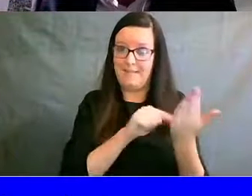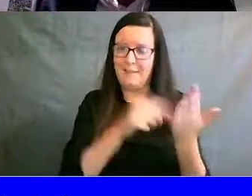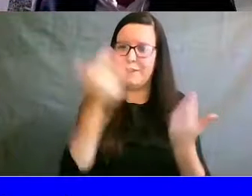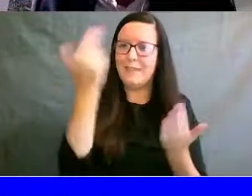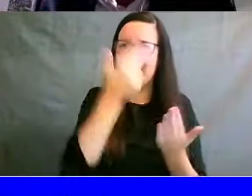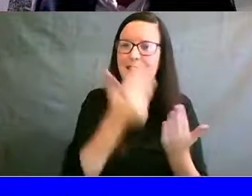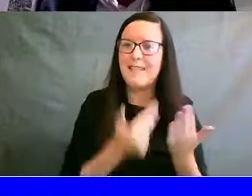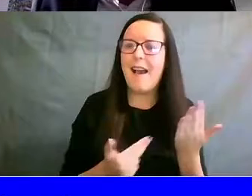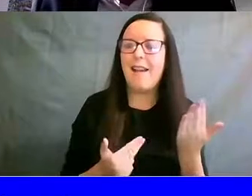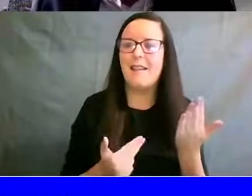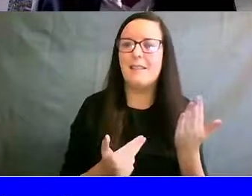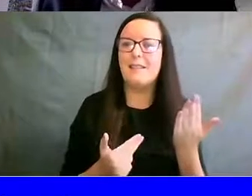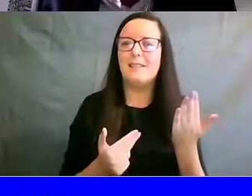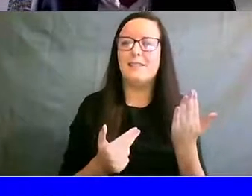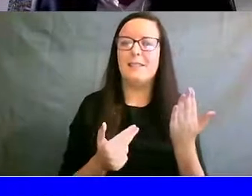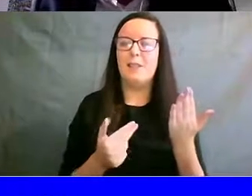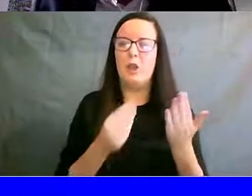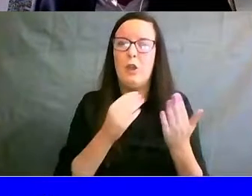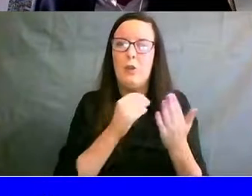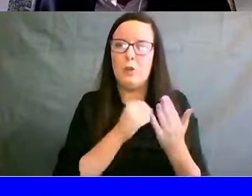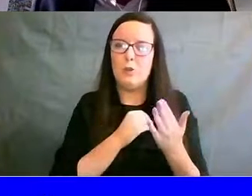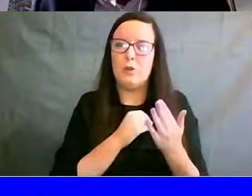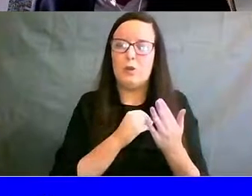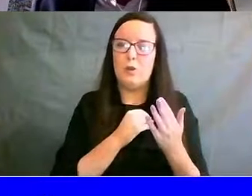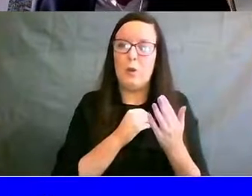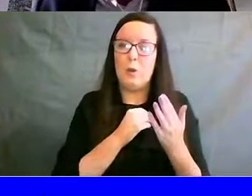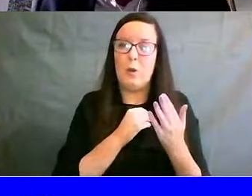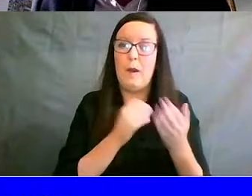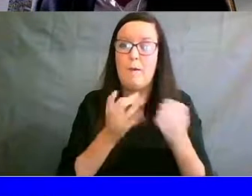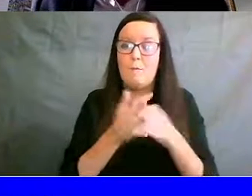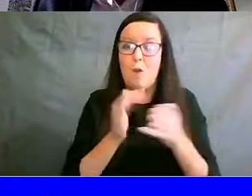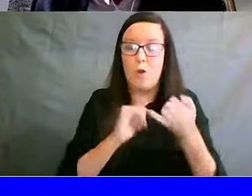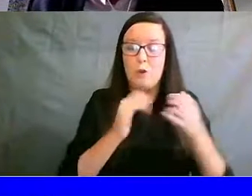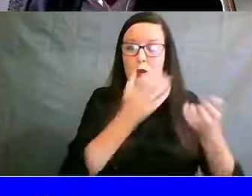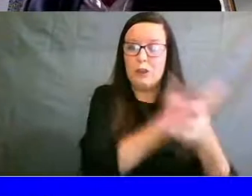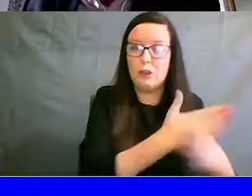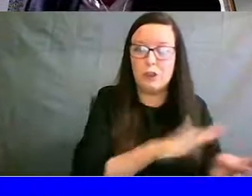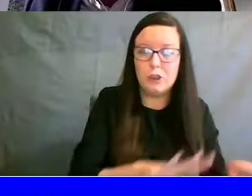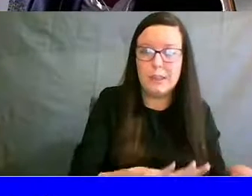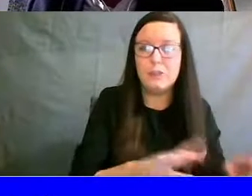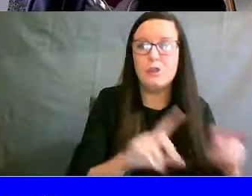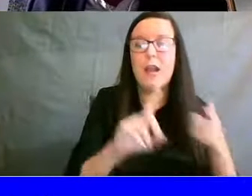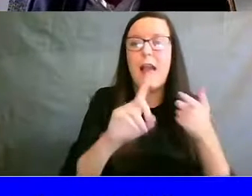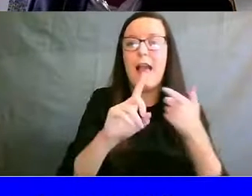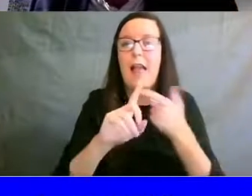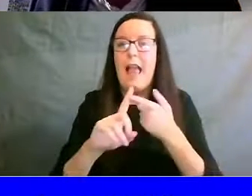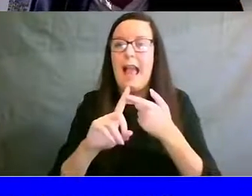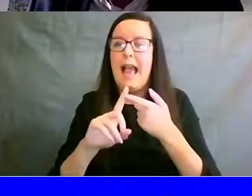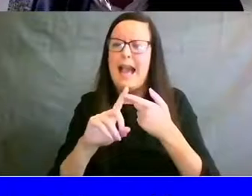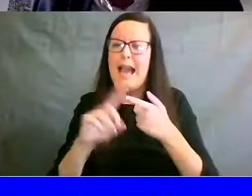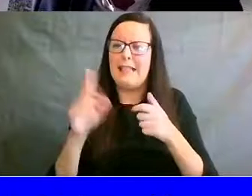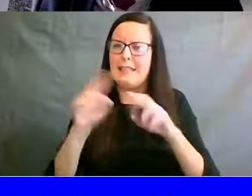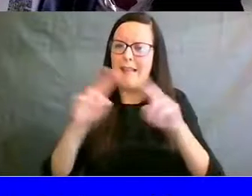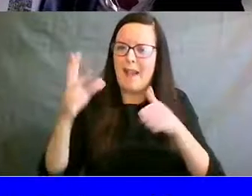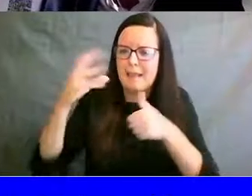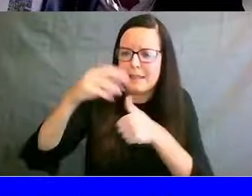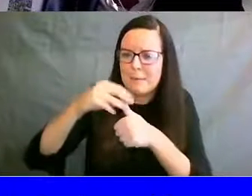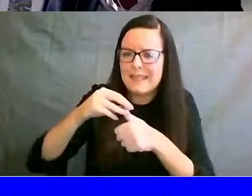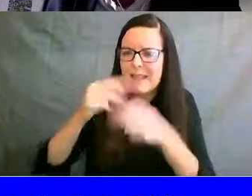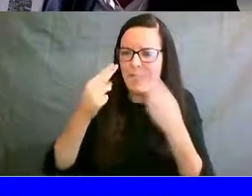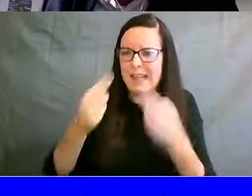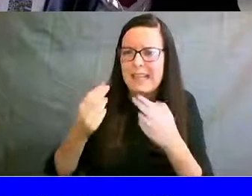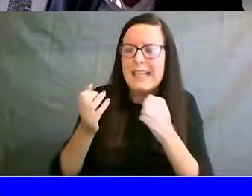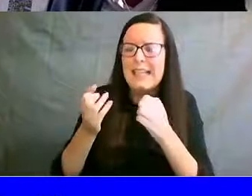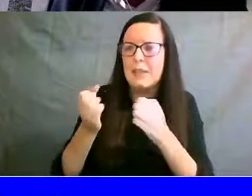the testimonial needs of children, as opposed to being designed in contemplation of the specific needs of witnesses with intellectual